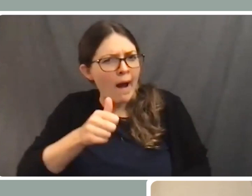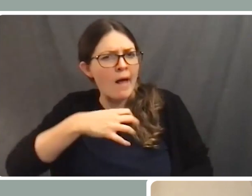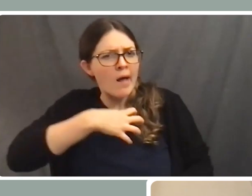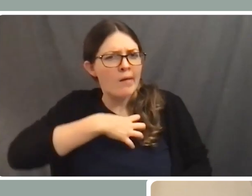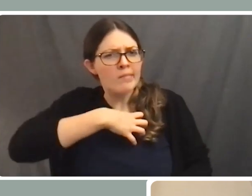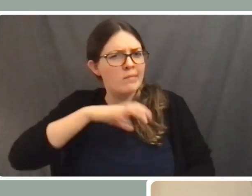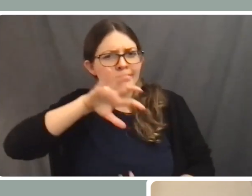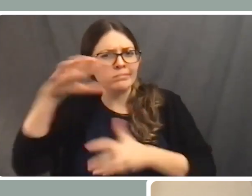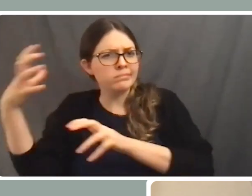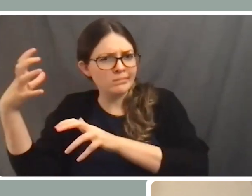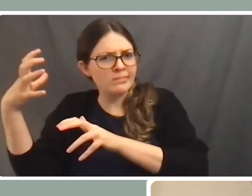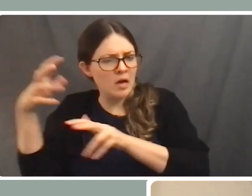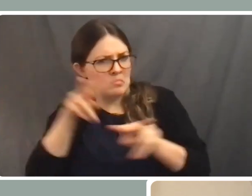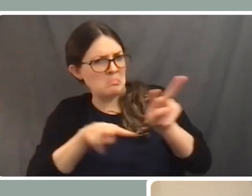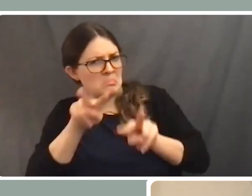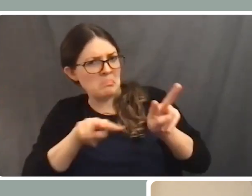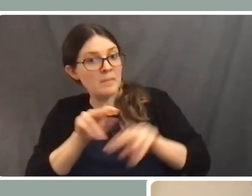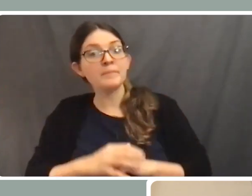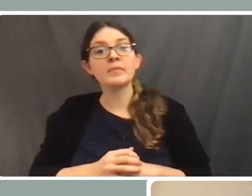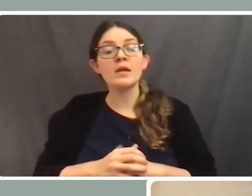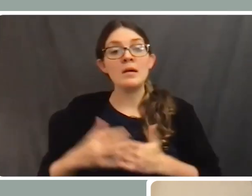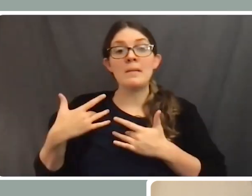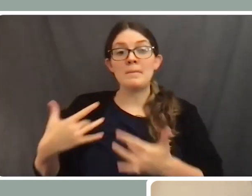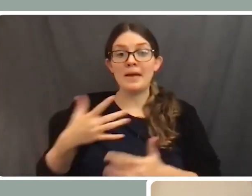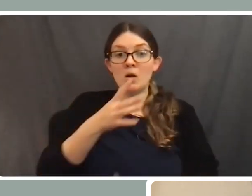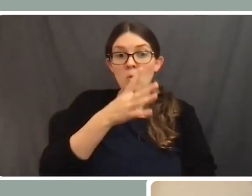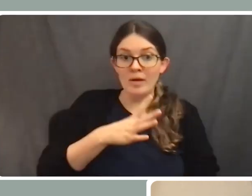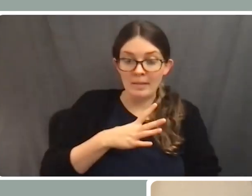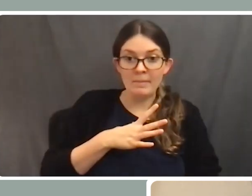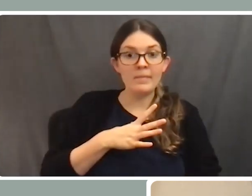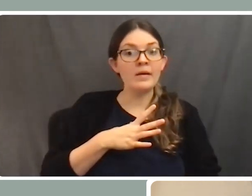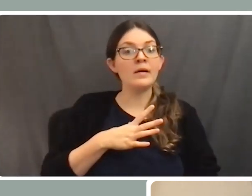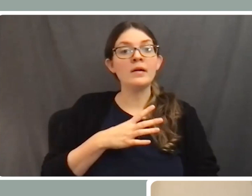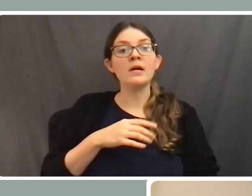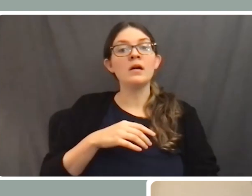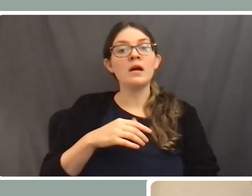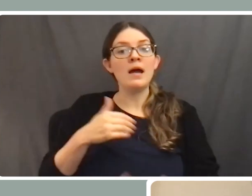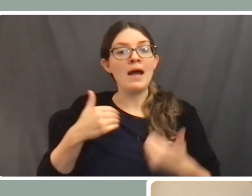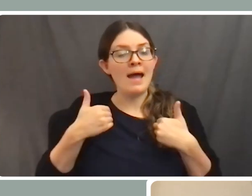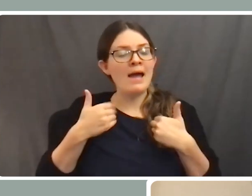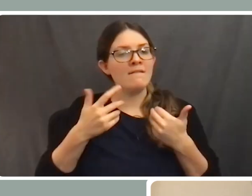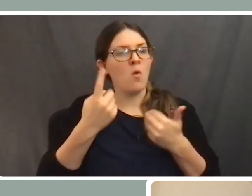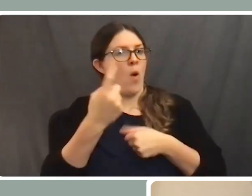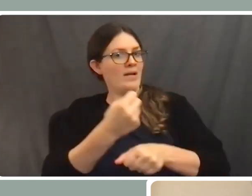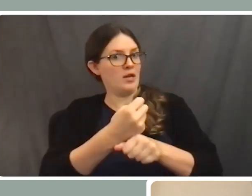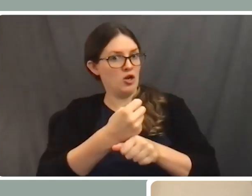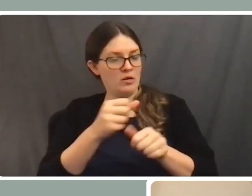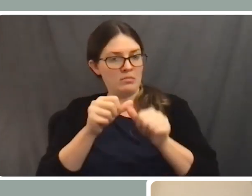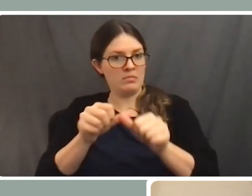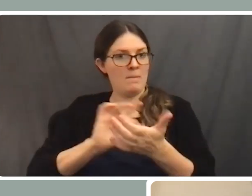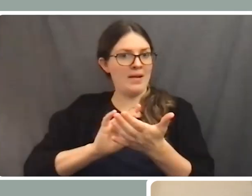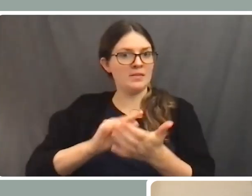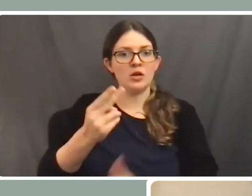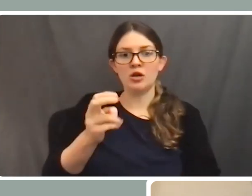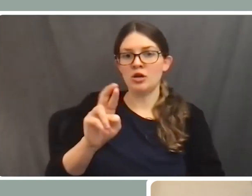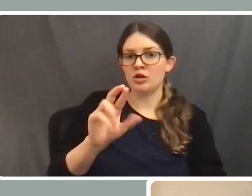we know is that in general, for women who are getting, say, a year, which is the standard duration of Herceptin for an early